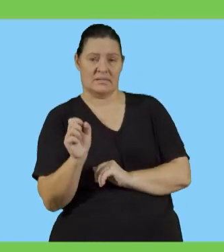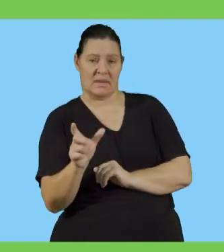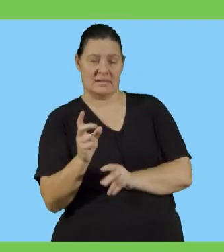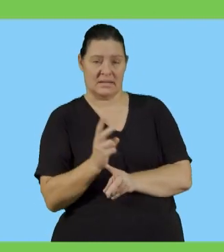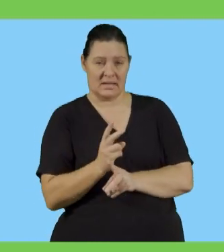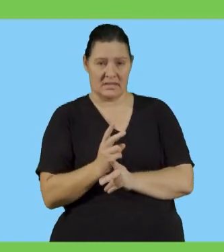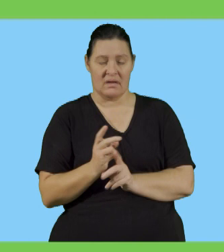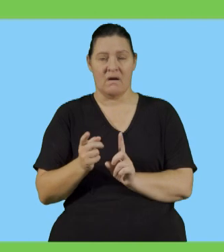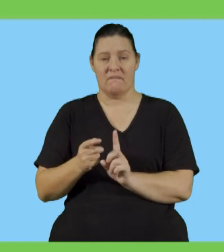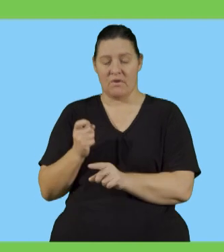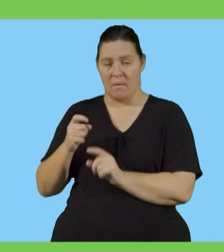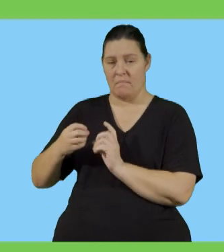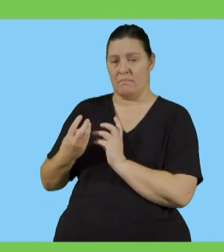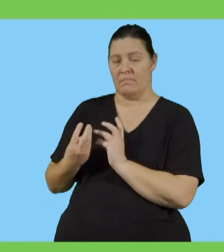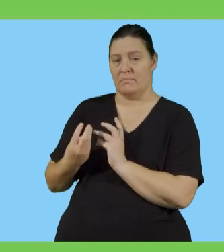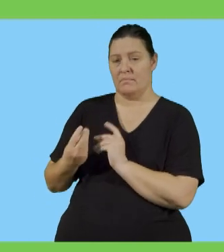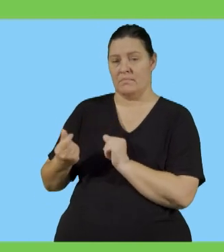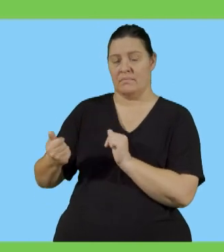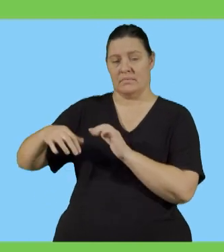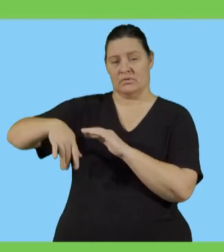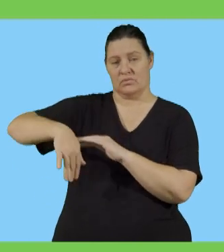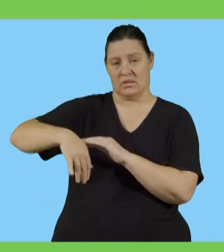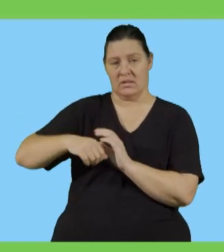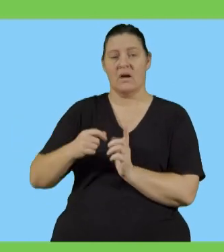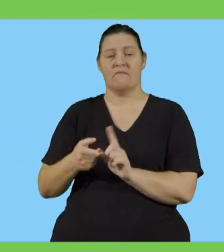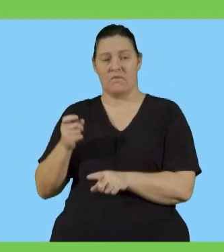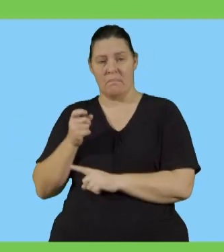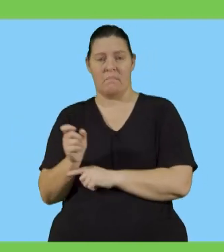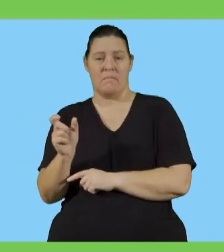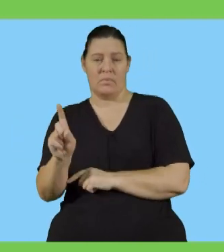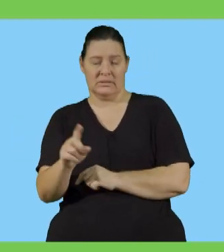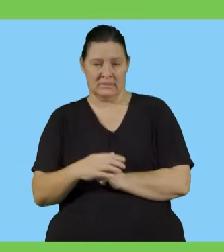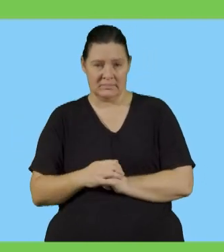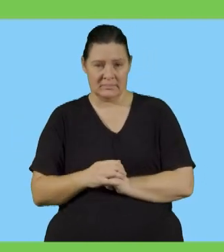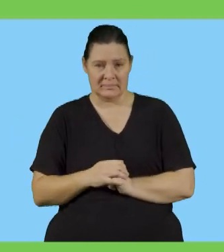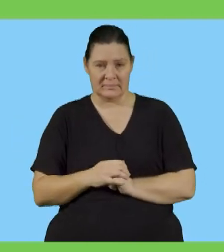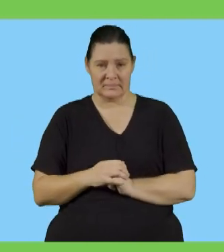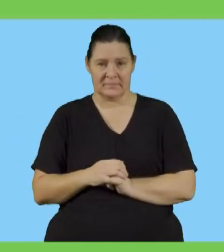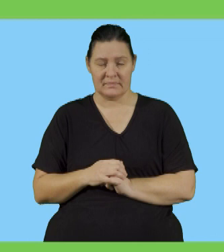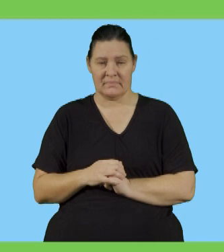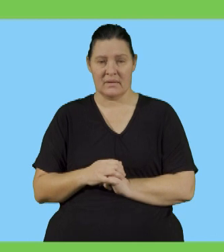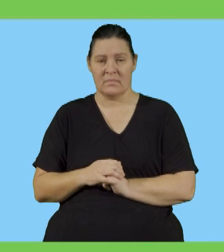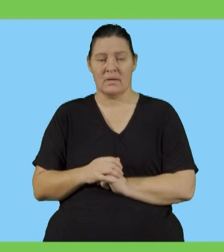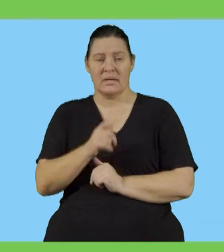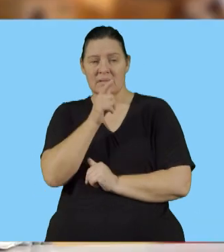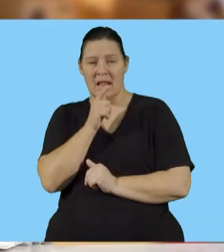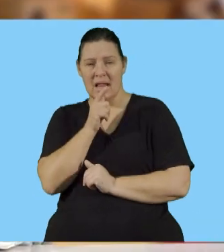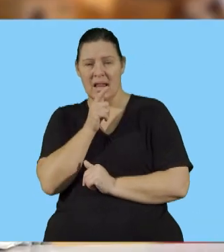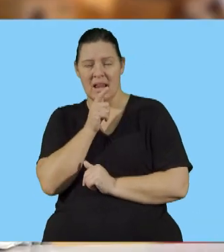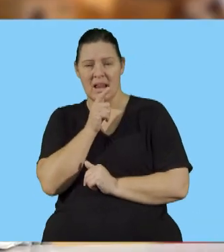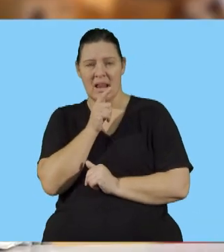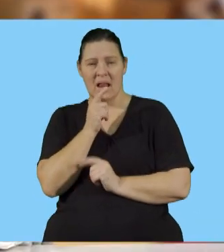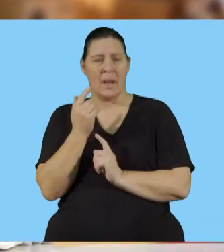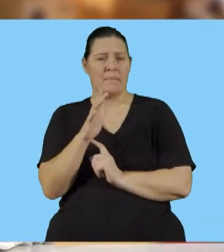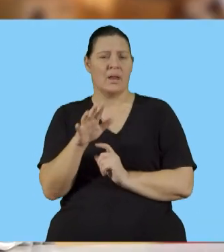again from the soil through the blank space again. So you are going to tell me what is it that